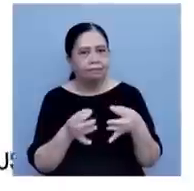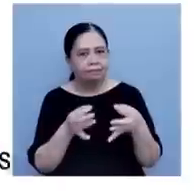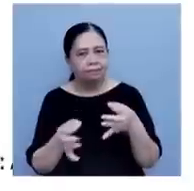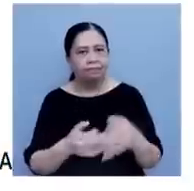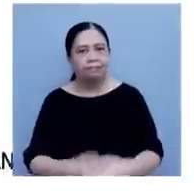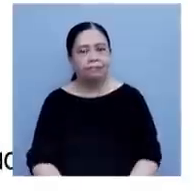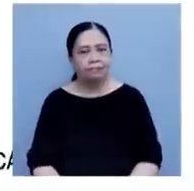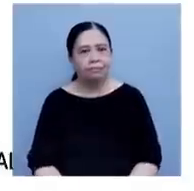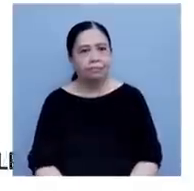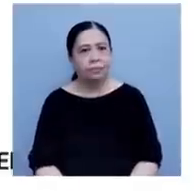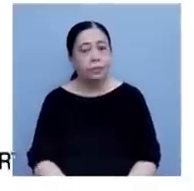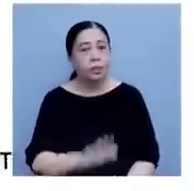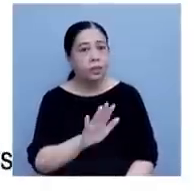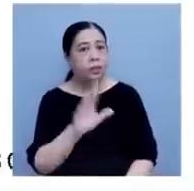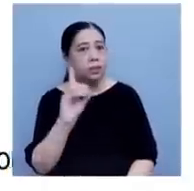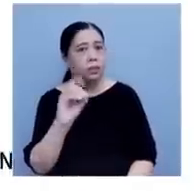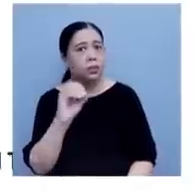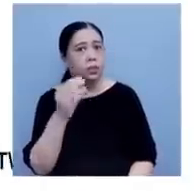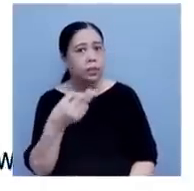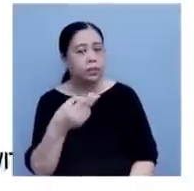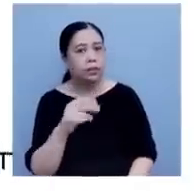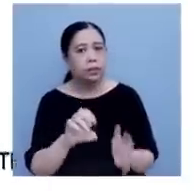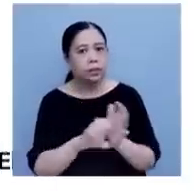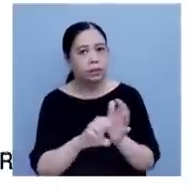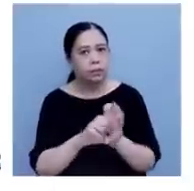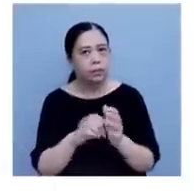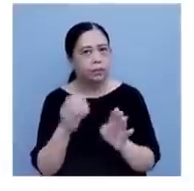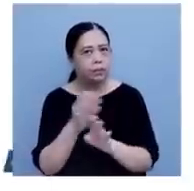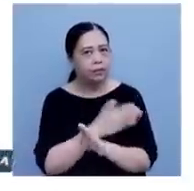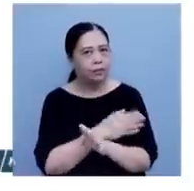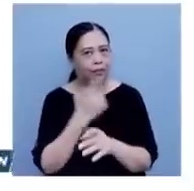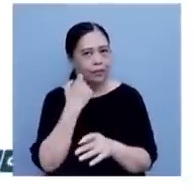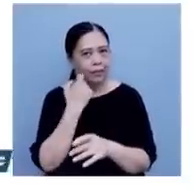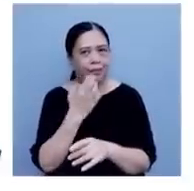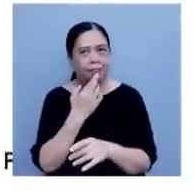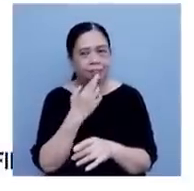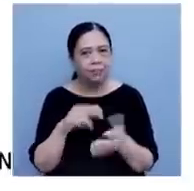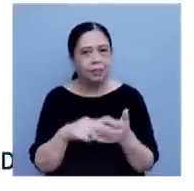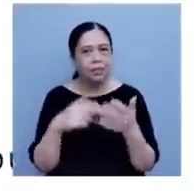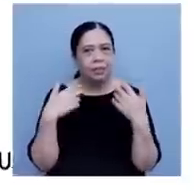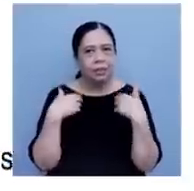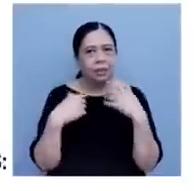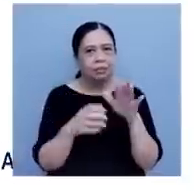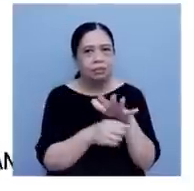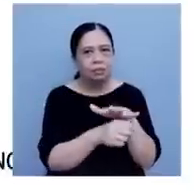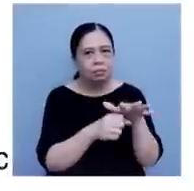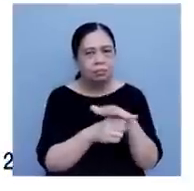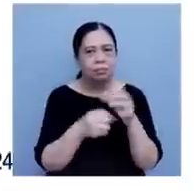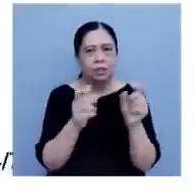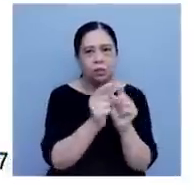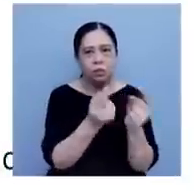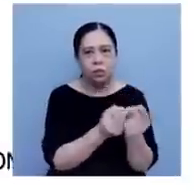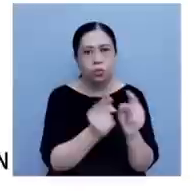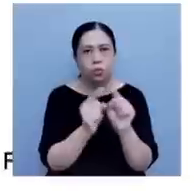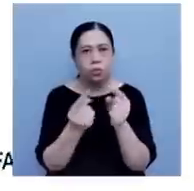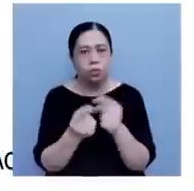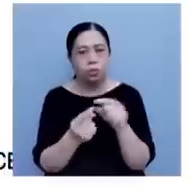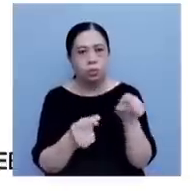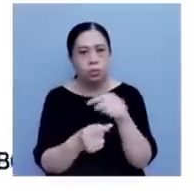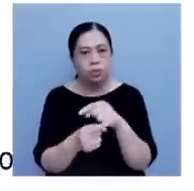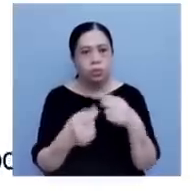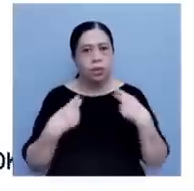Sa parte po ng DOH, halimbawa, before we got you in, there were a lot of sectors belonging, or a lot of groups belonging to the health sector